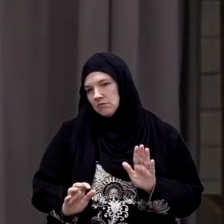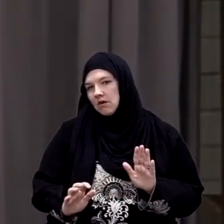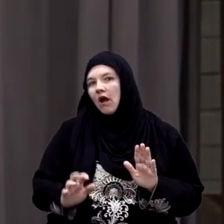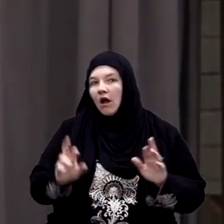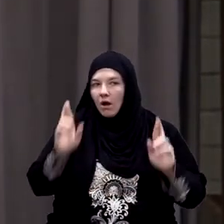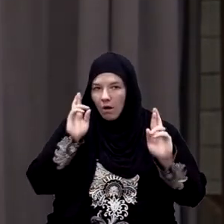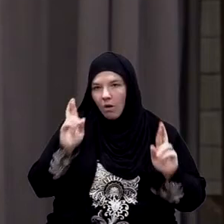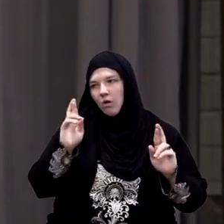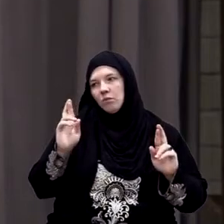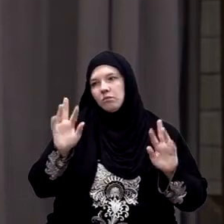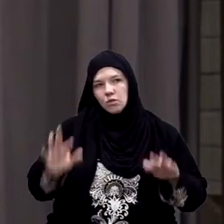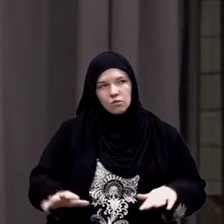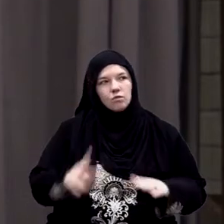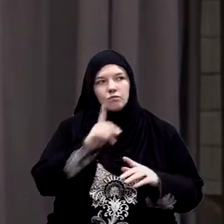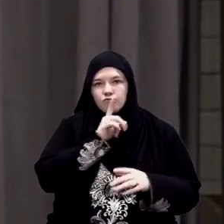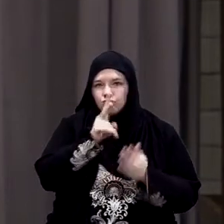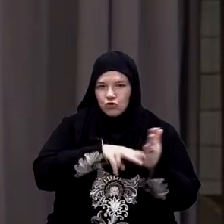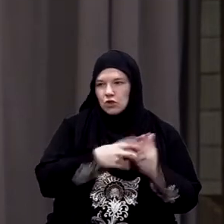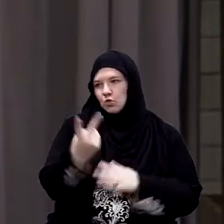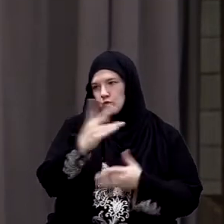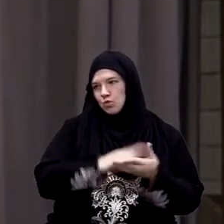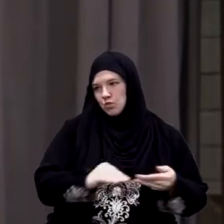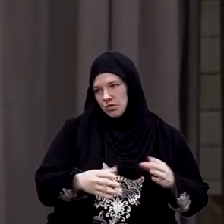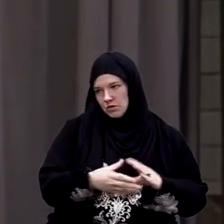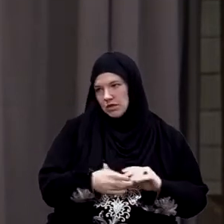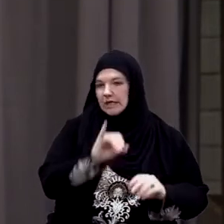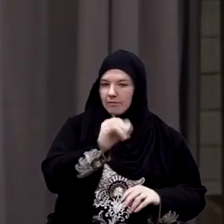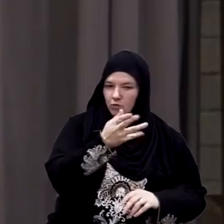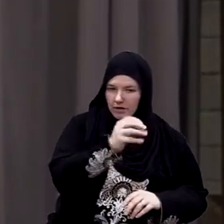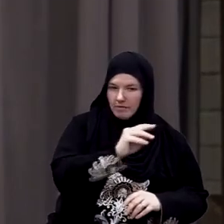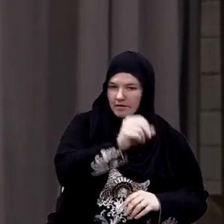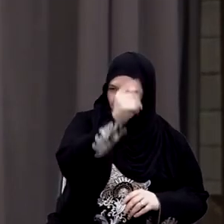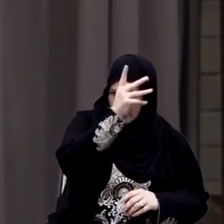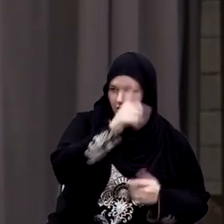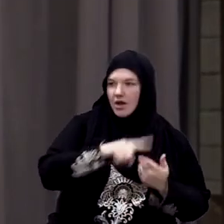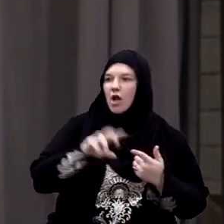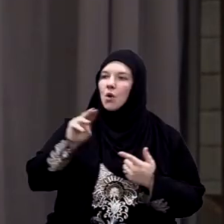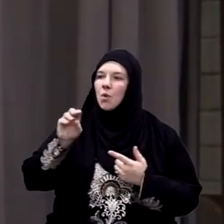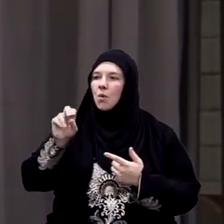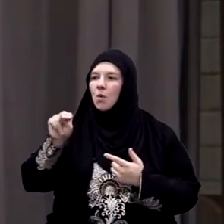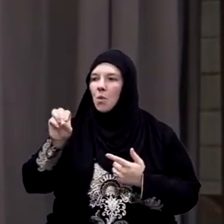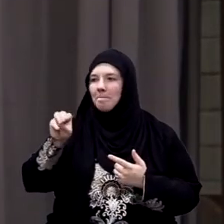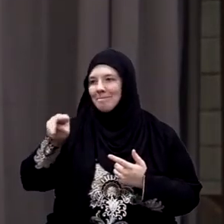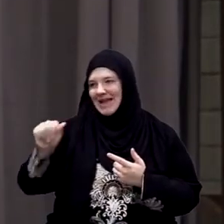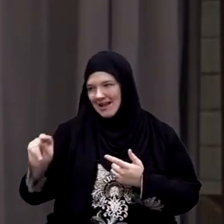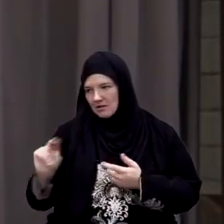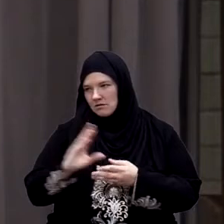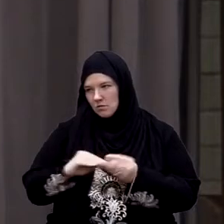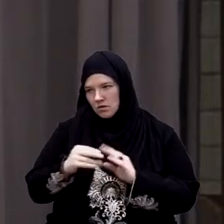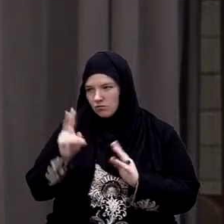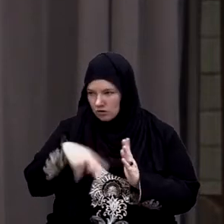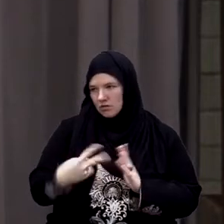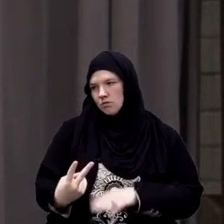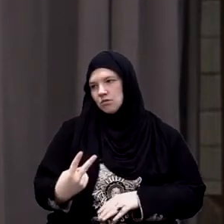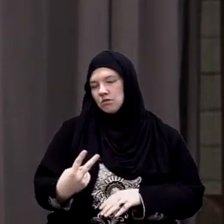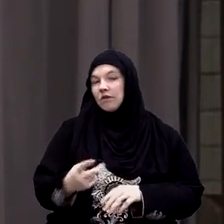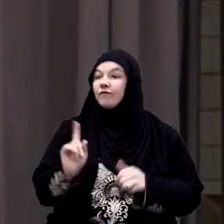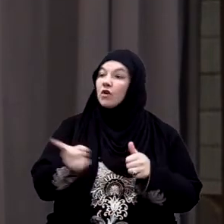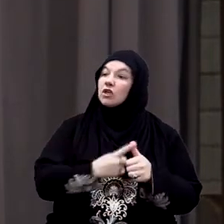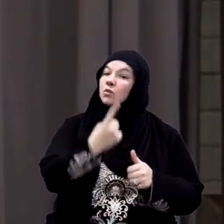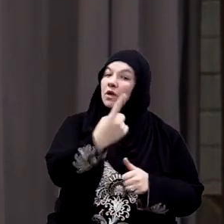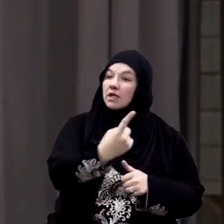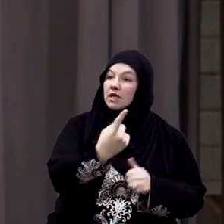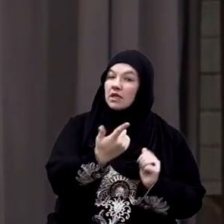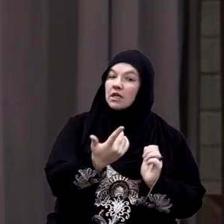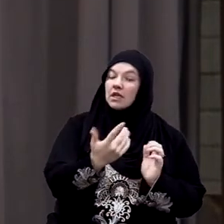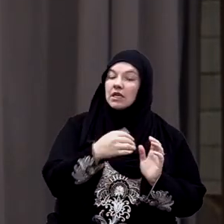I hope that you take it to heart and benefit from these two stories and the lessons they offer. The first one